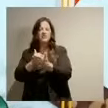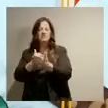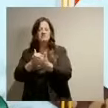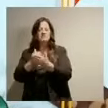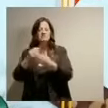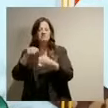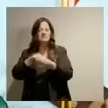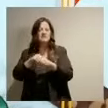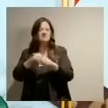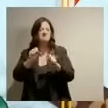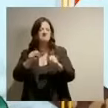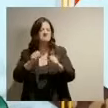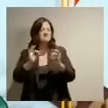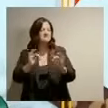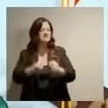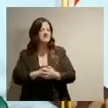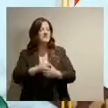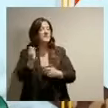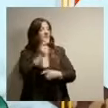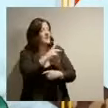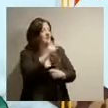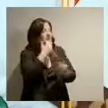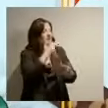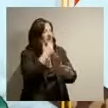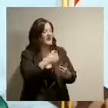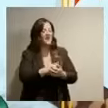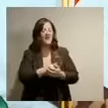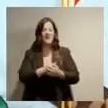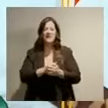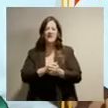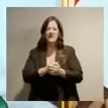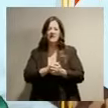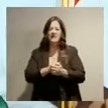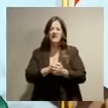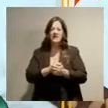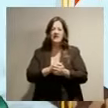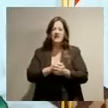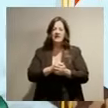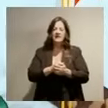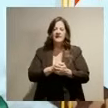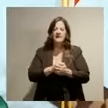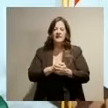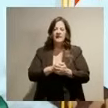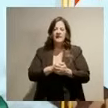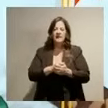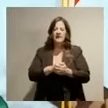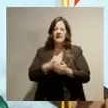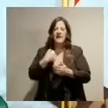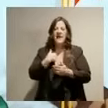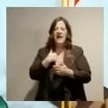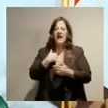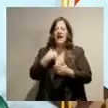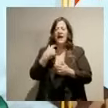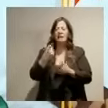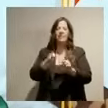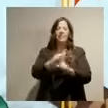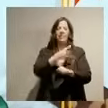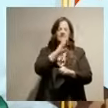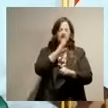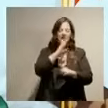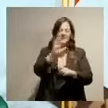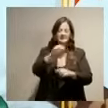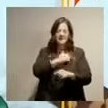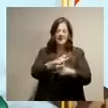you go. Not to lay the Air Resources Board out. Sorry. That was to Chair Randolph and looking in the